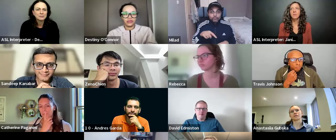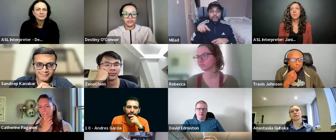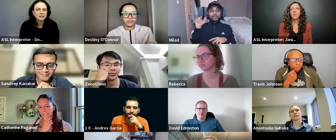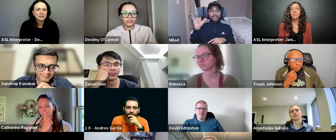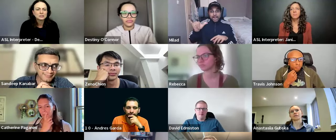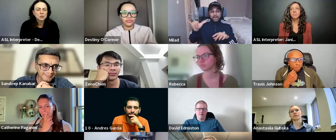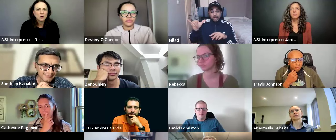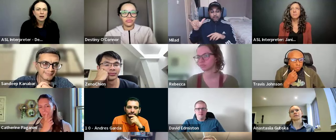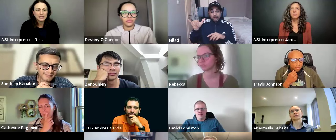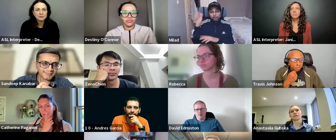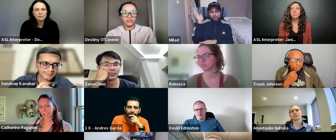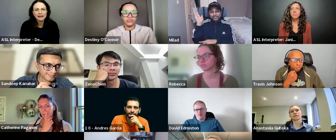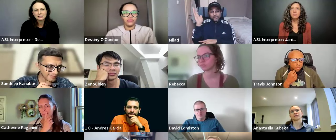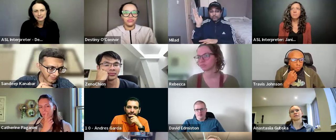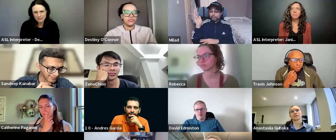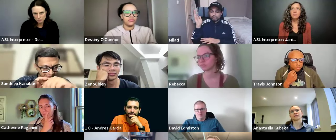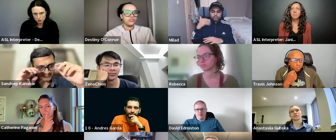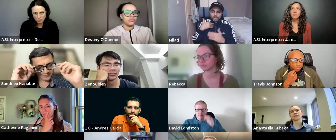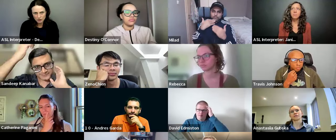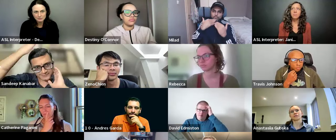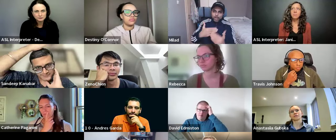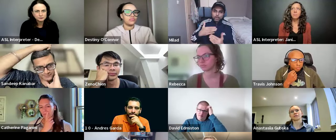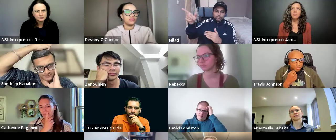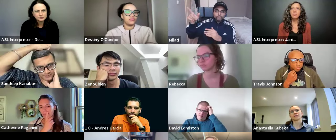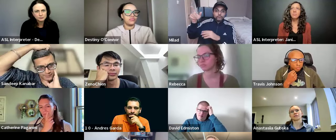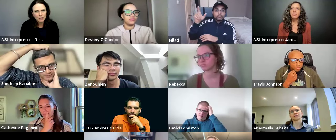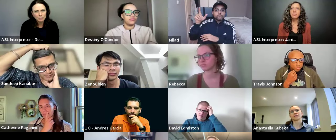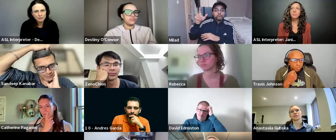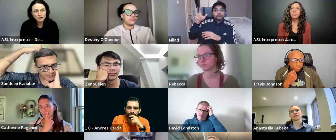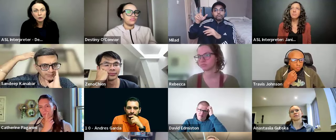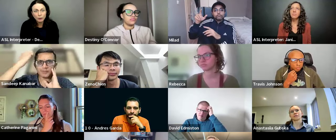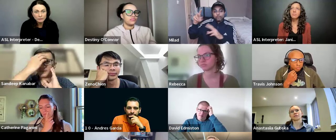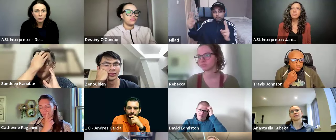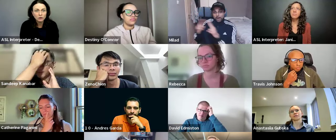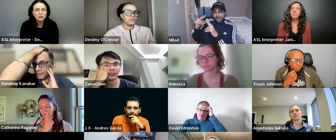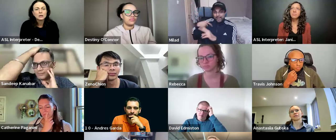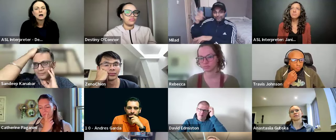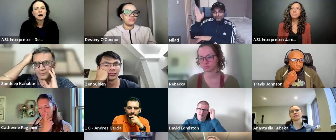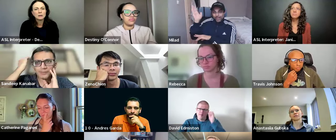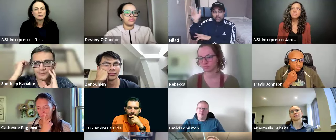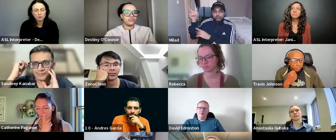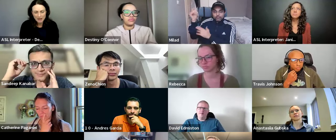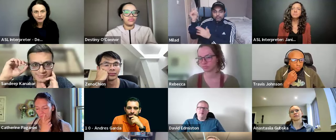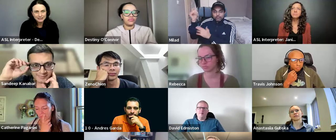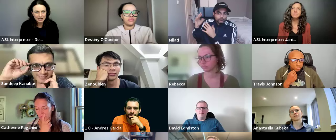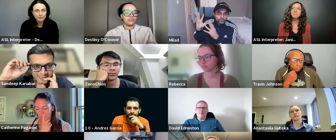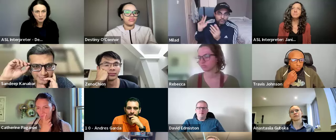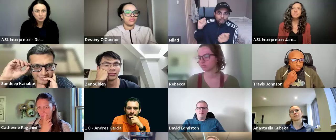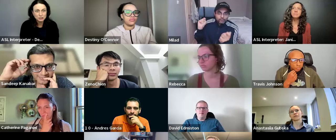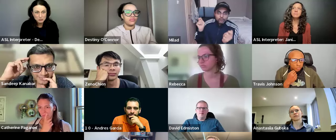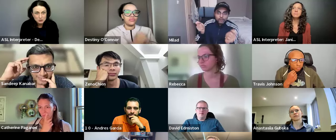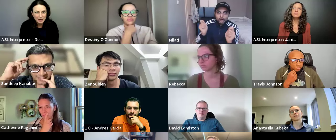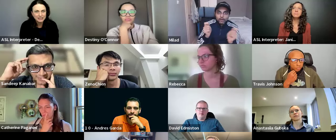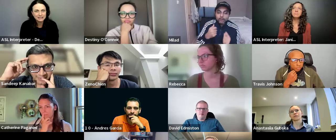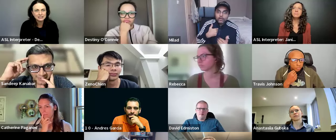And so I keep coming back to that same story, but I'm very grateful for Paris, that